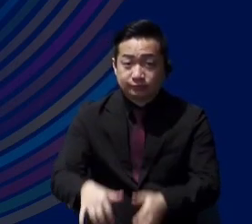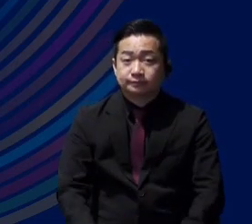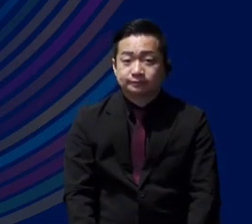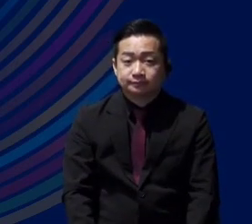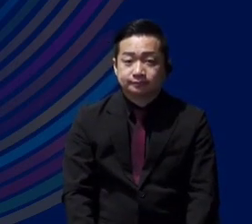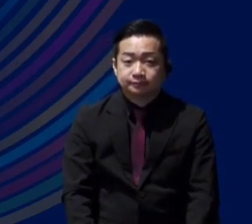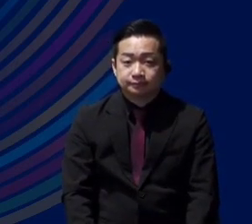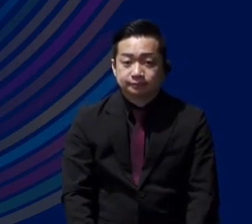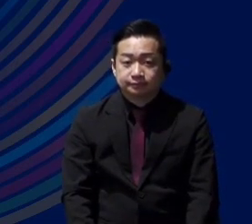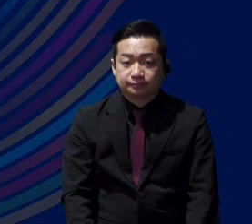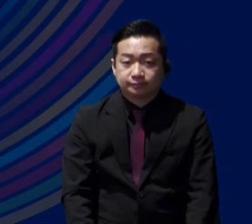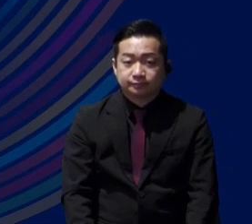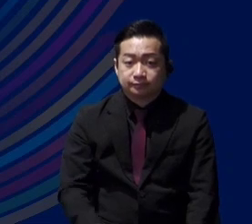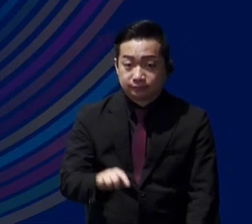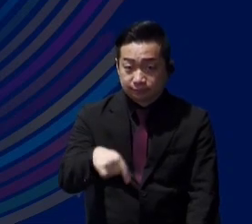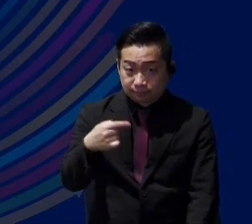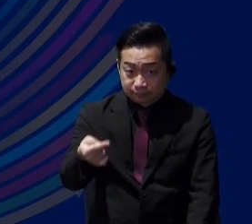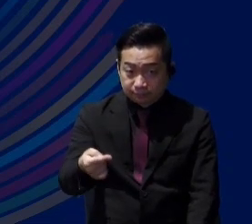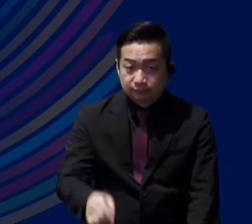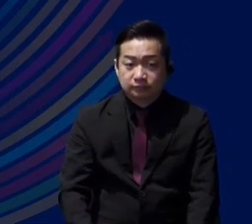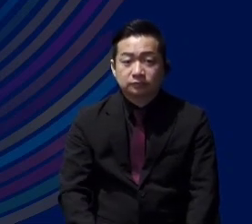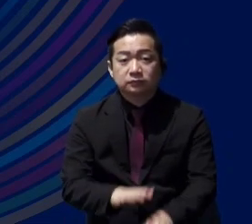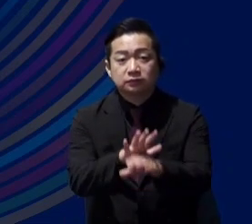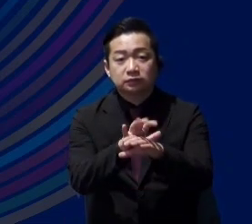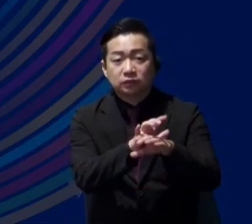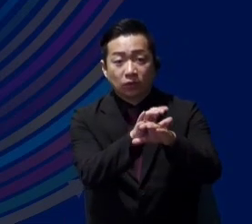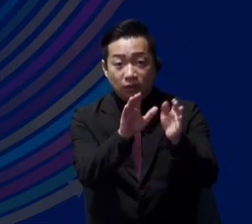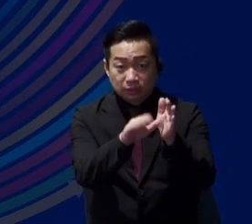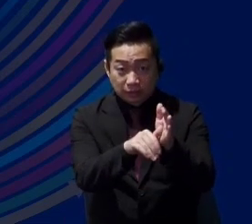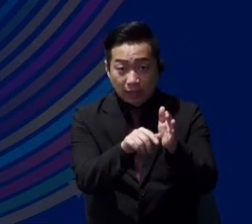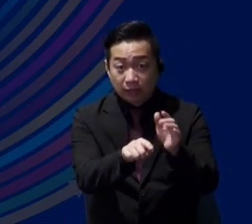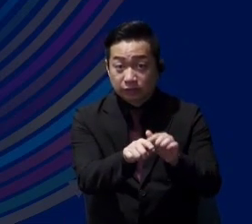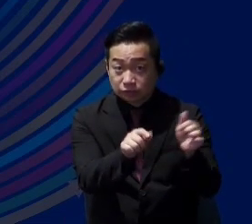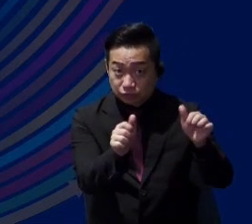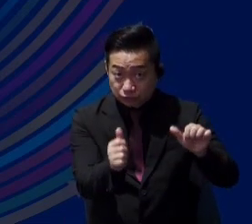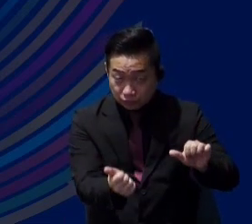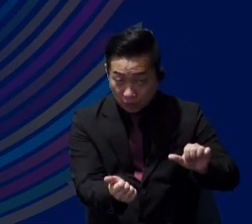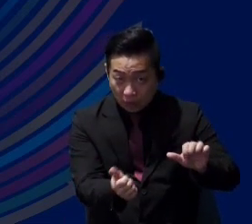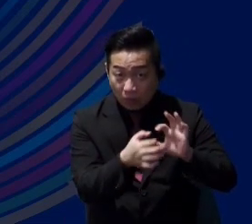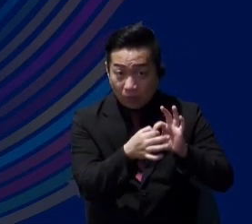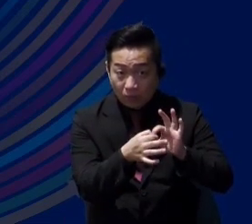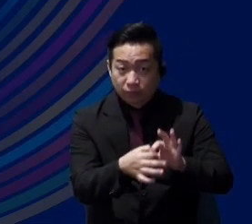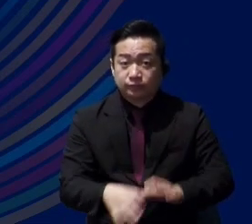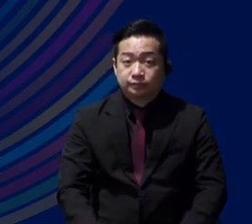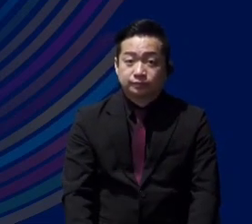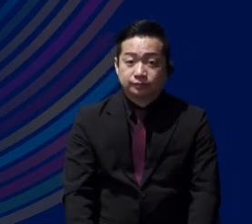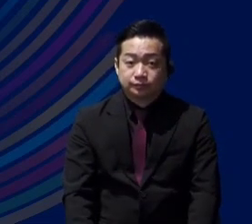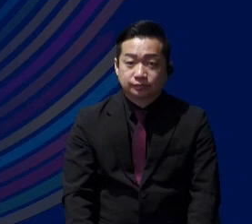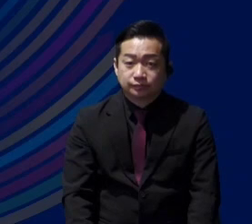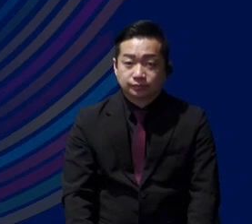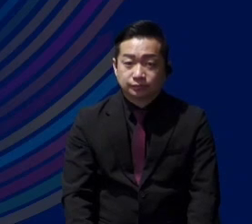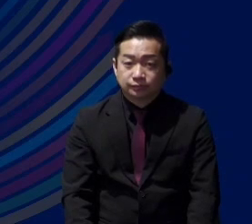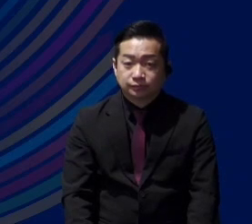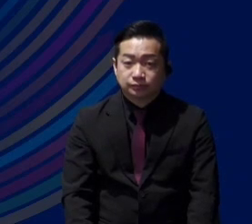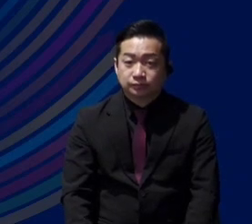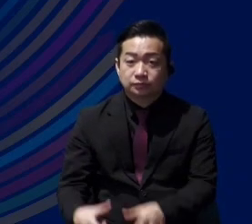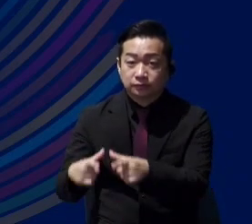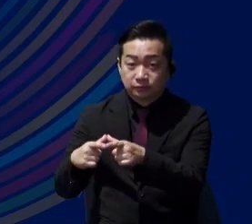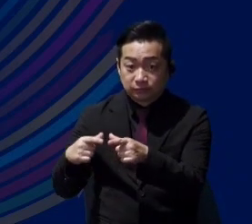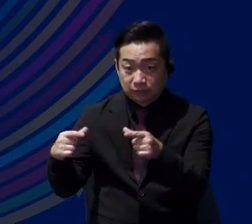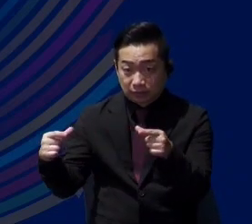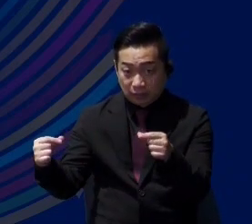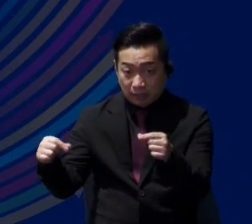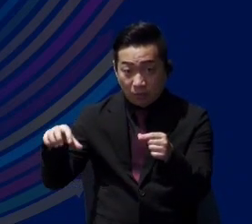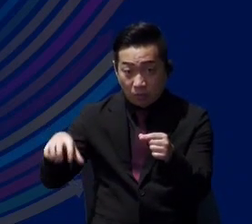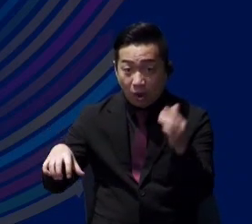deaths between Korea and Japan. And you can see Hokkaido